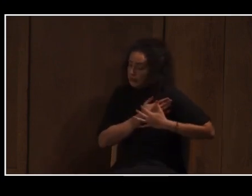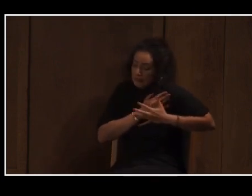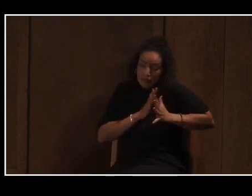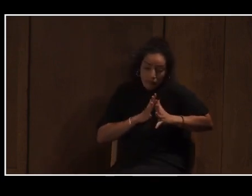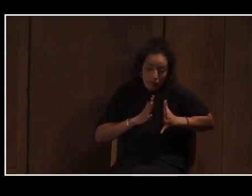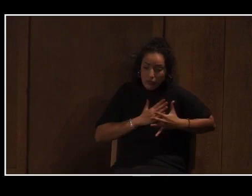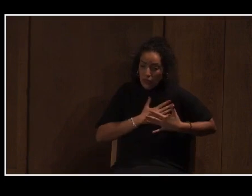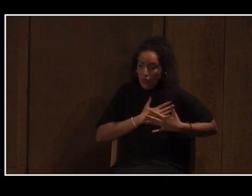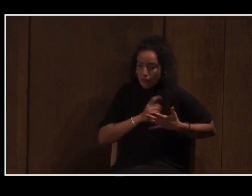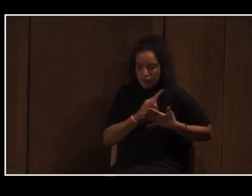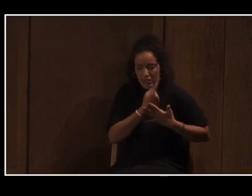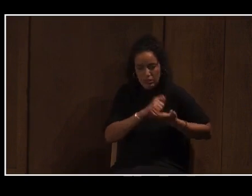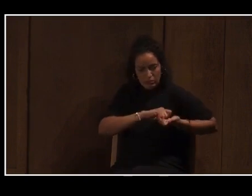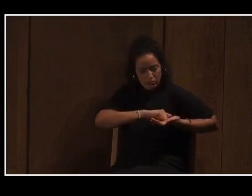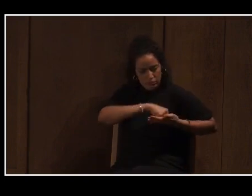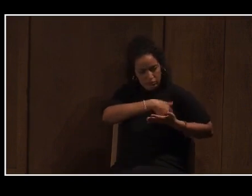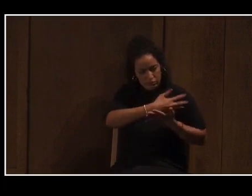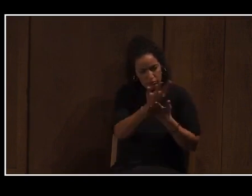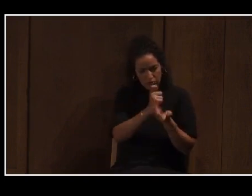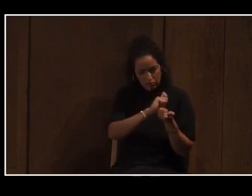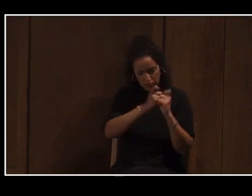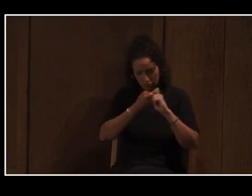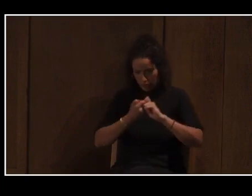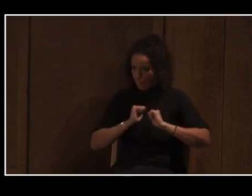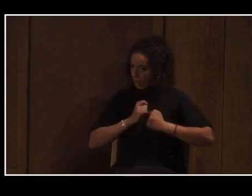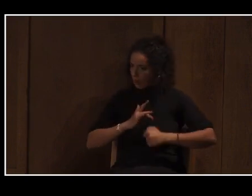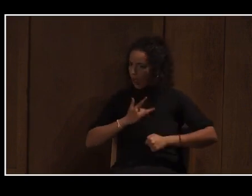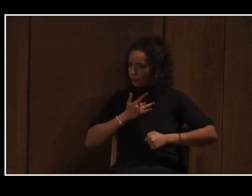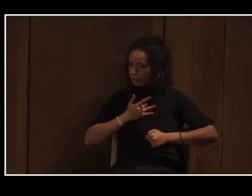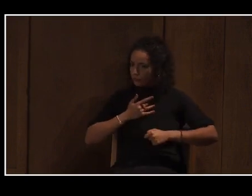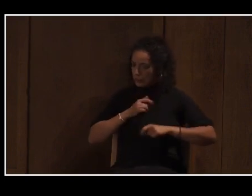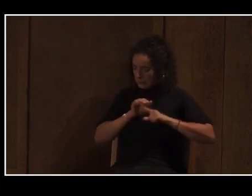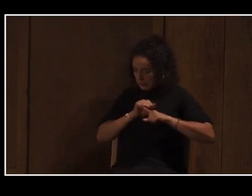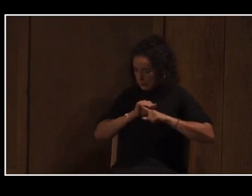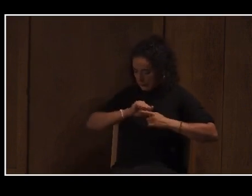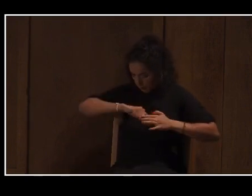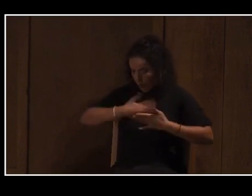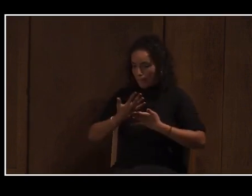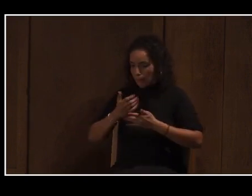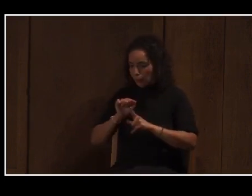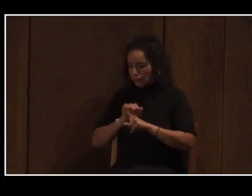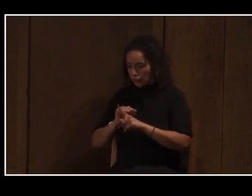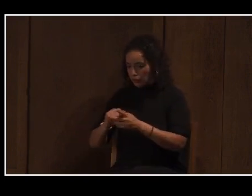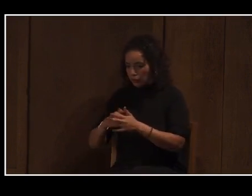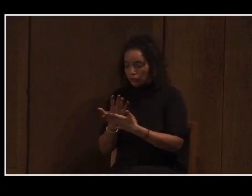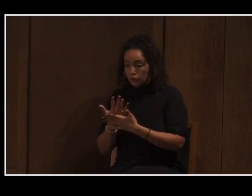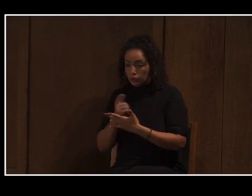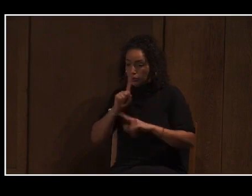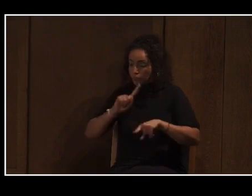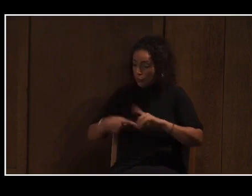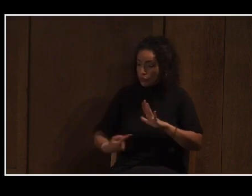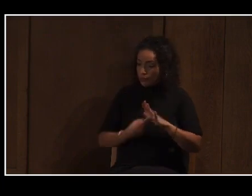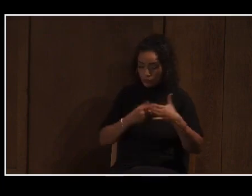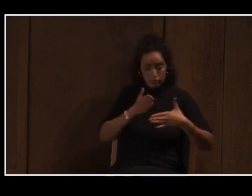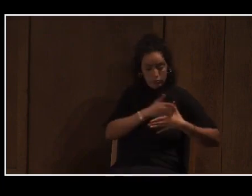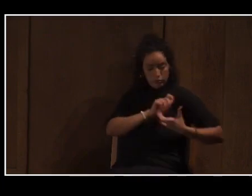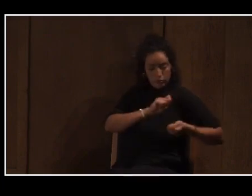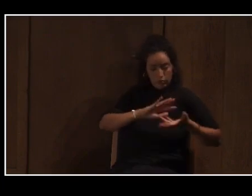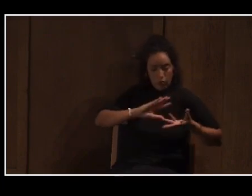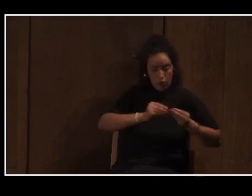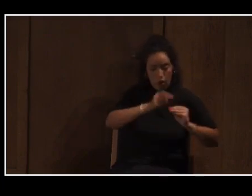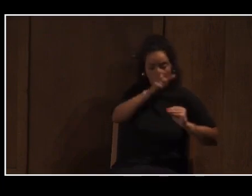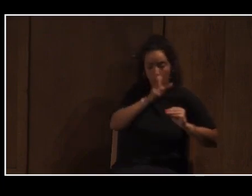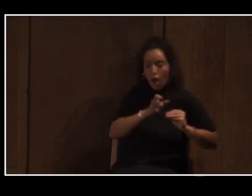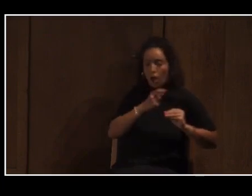of transmutations and transformations in my life. Perhaps the most important one is turning me from an artist, documentary